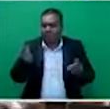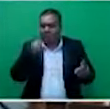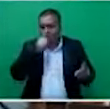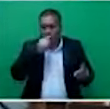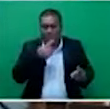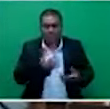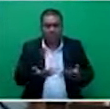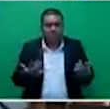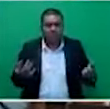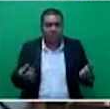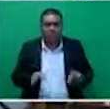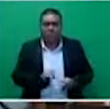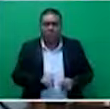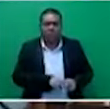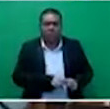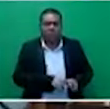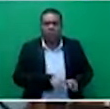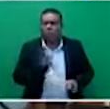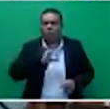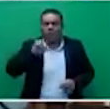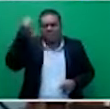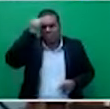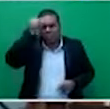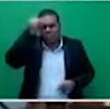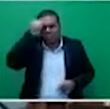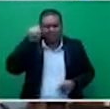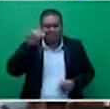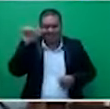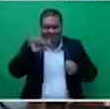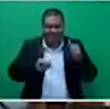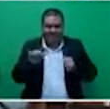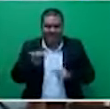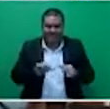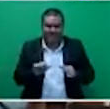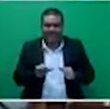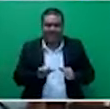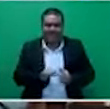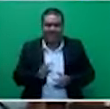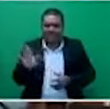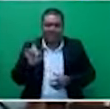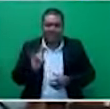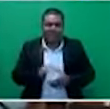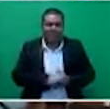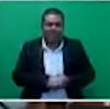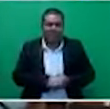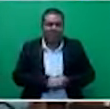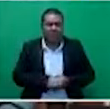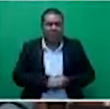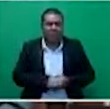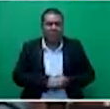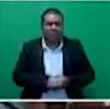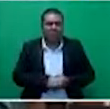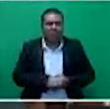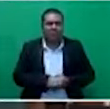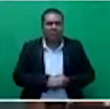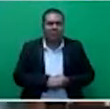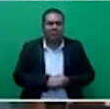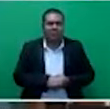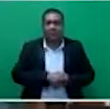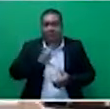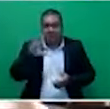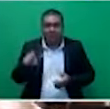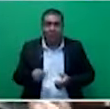that means they don't. What a stupid analysis. What's so obtuse? And his leaders backing him up. Everybody